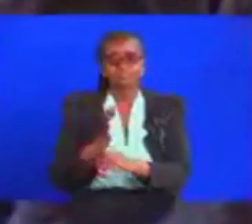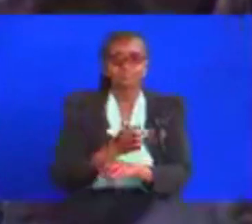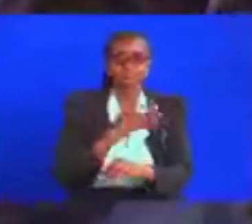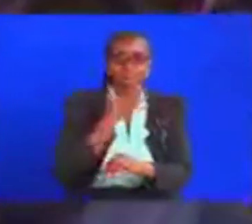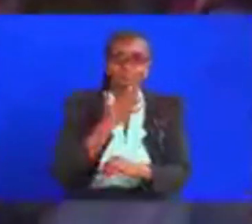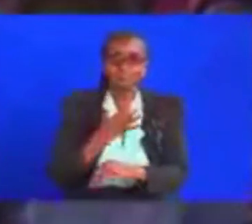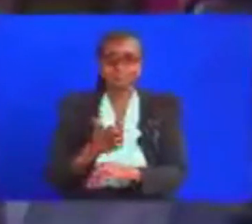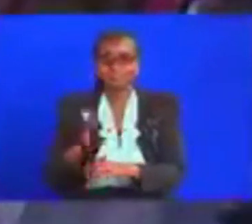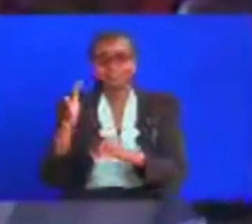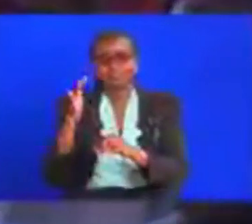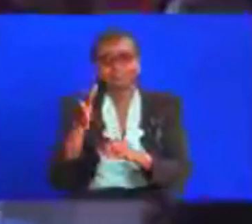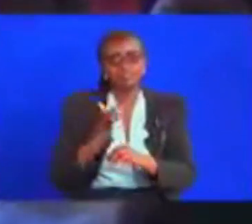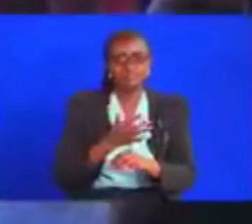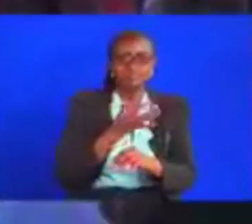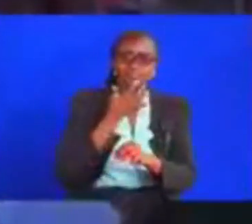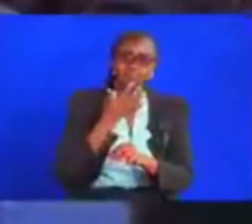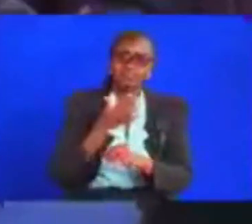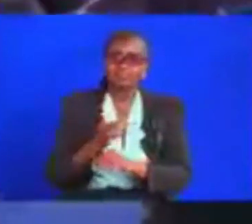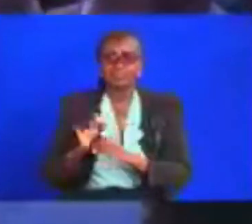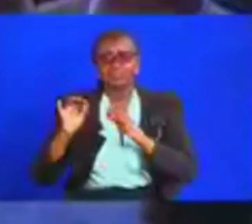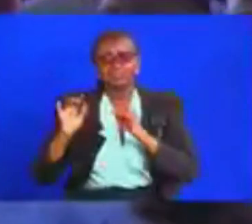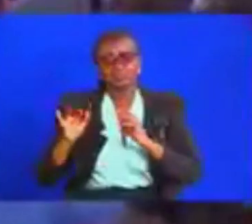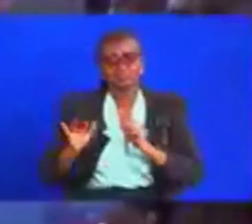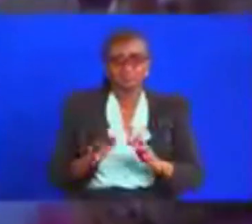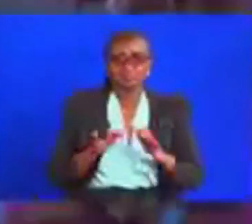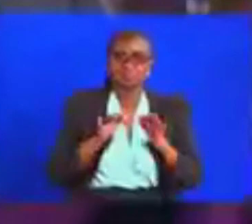the cry of my heart.